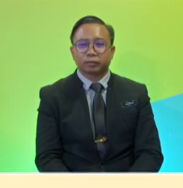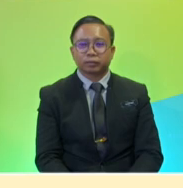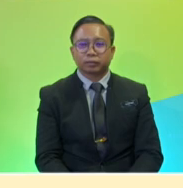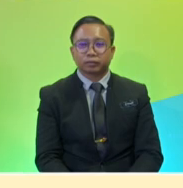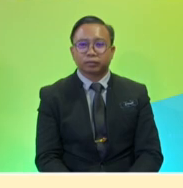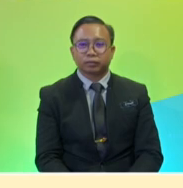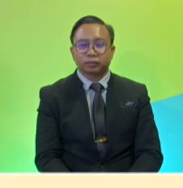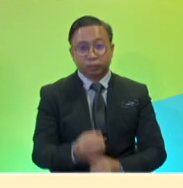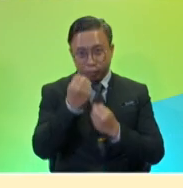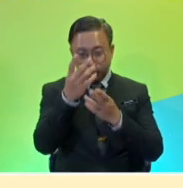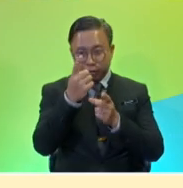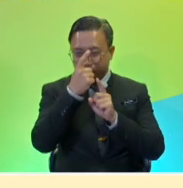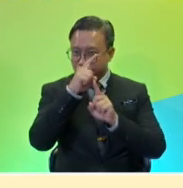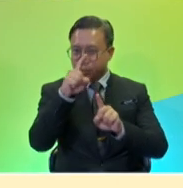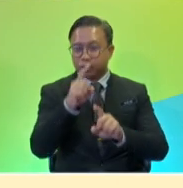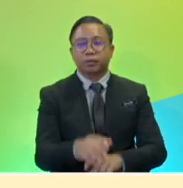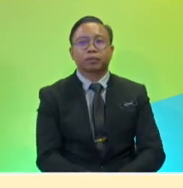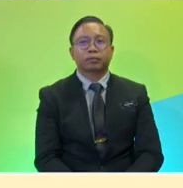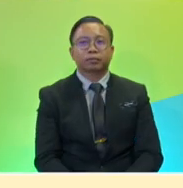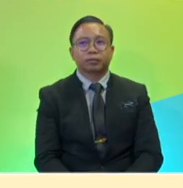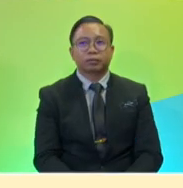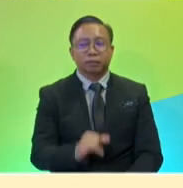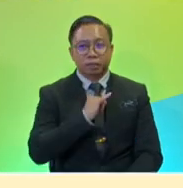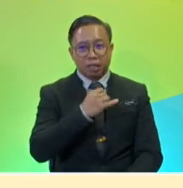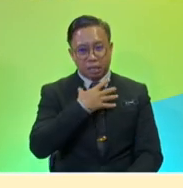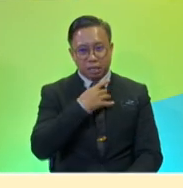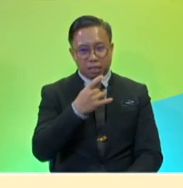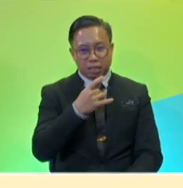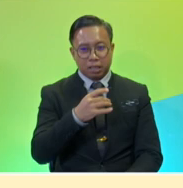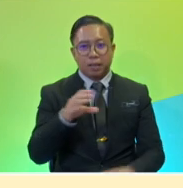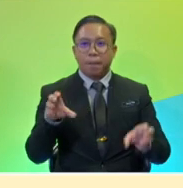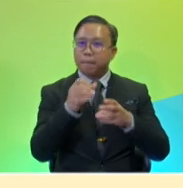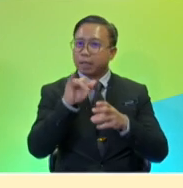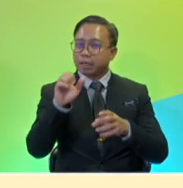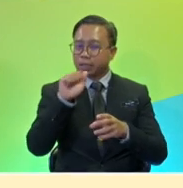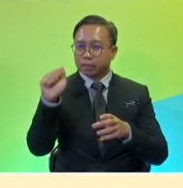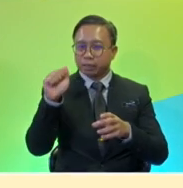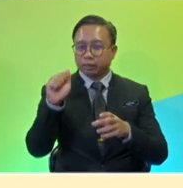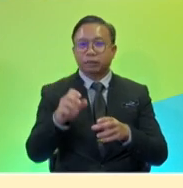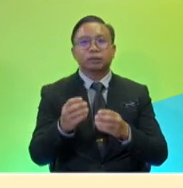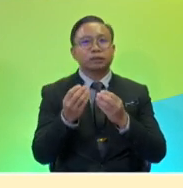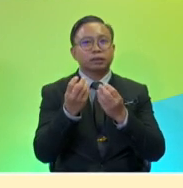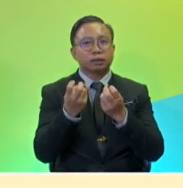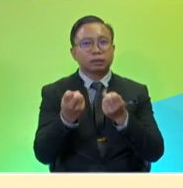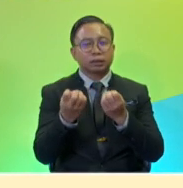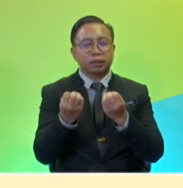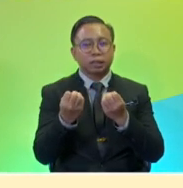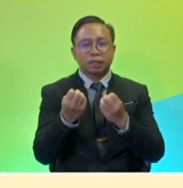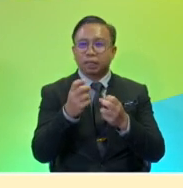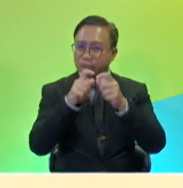Can you tell me your answer? I like making a sandcastle, but